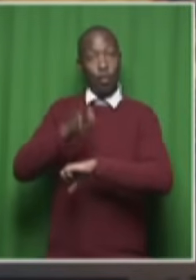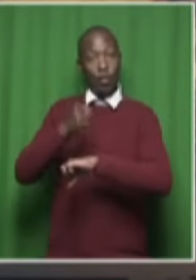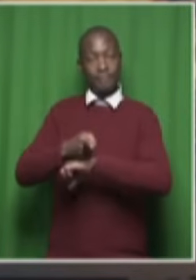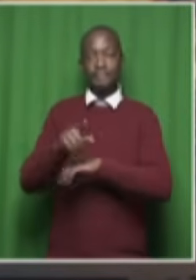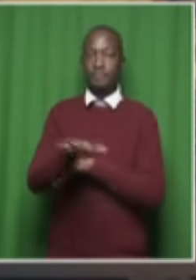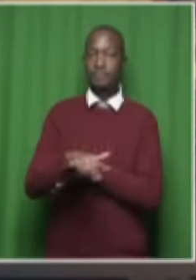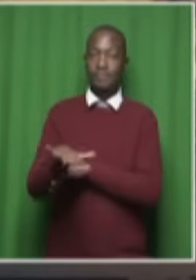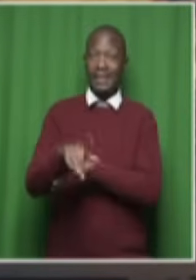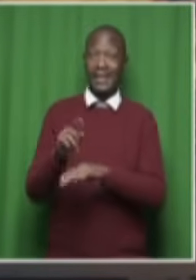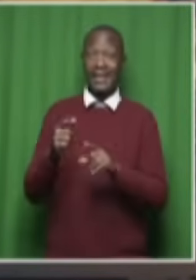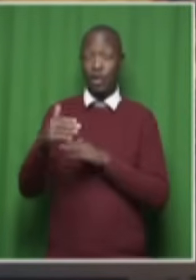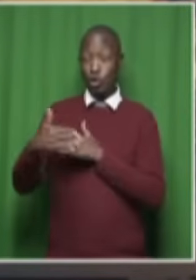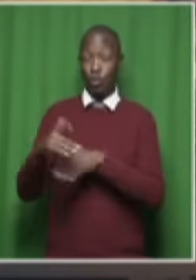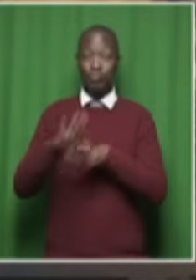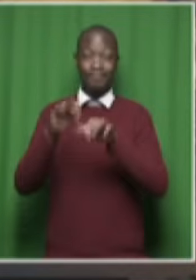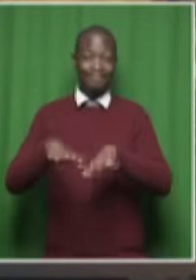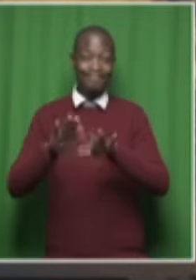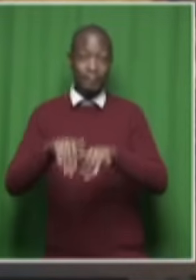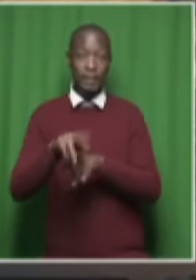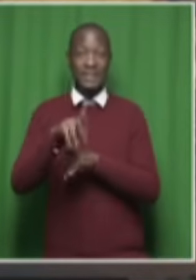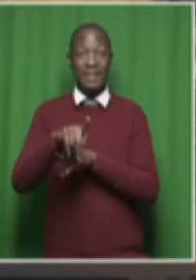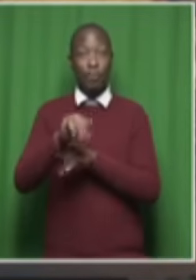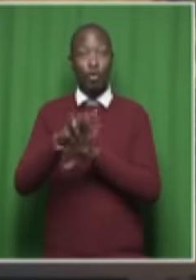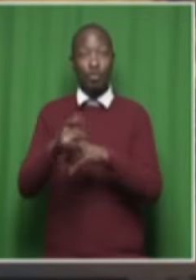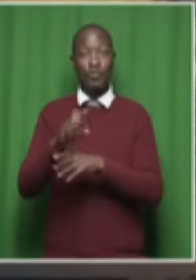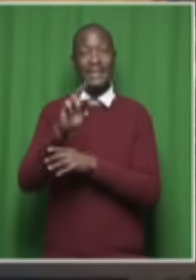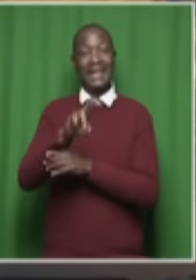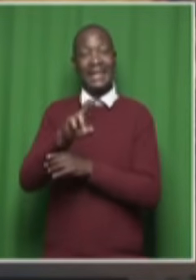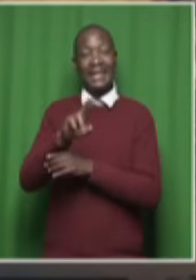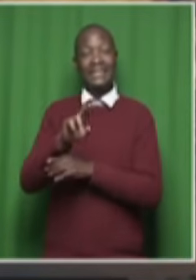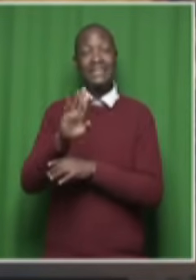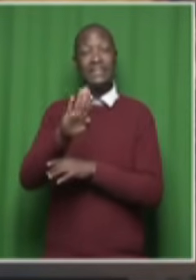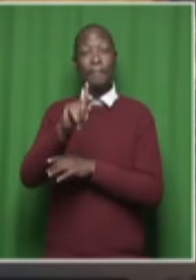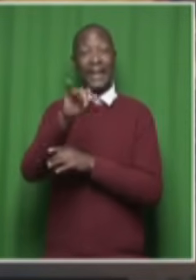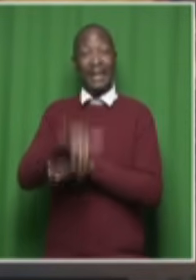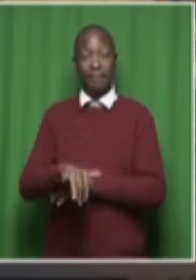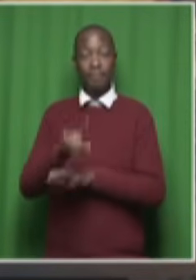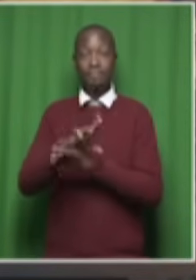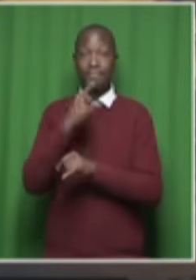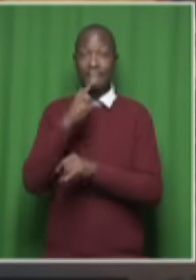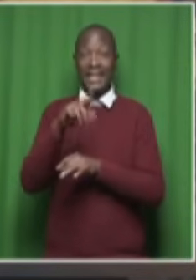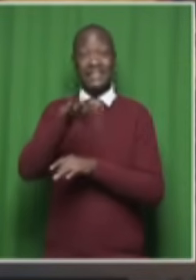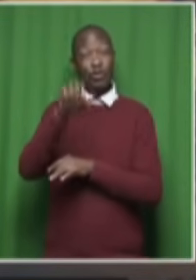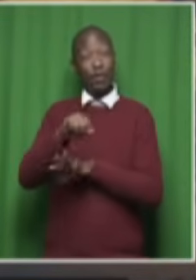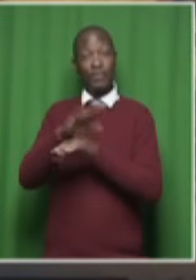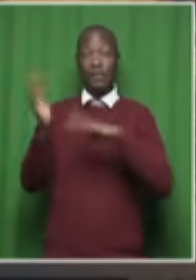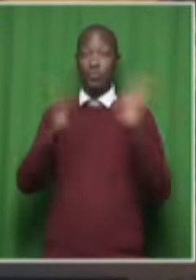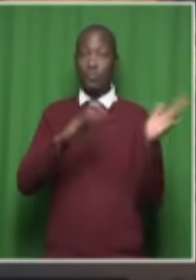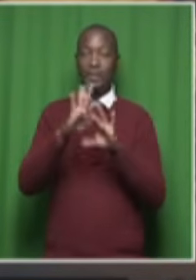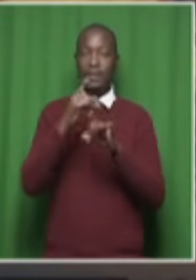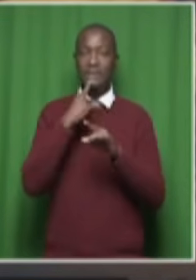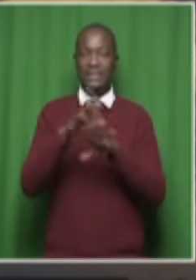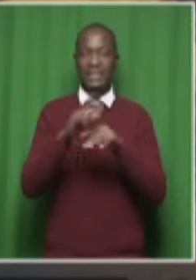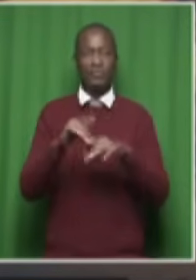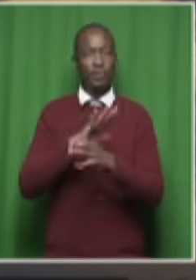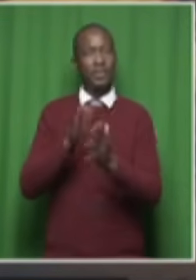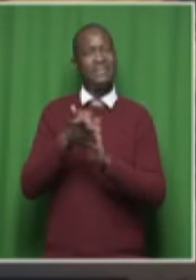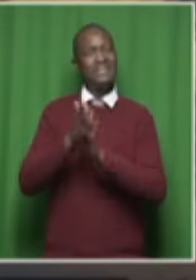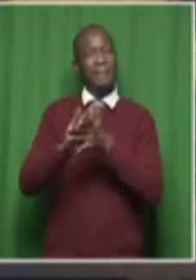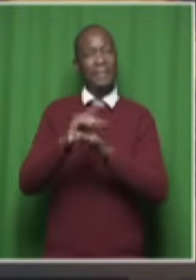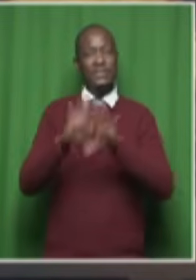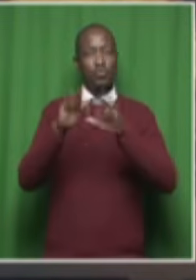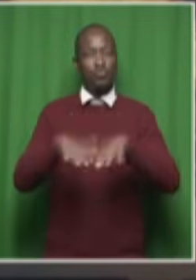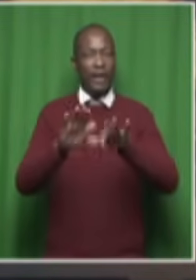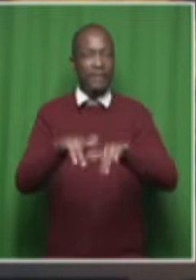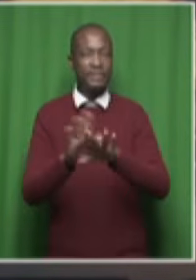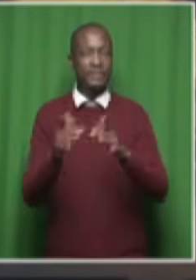the coast between Port Edward and Richards Bay. The South African Weather Service said the warning is for damaging waves and winds with the